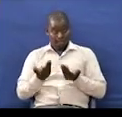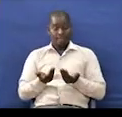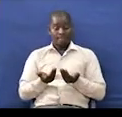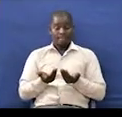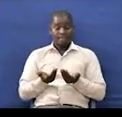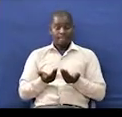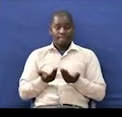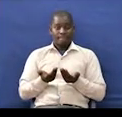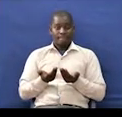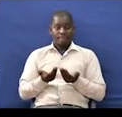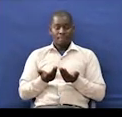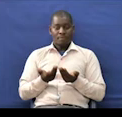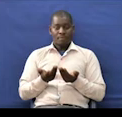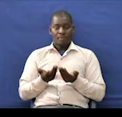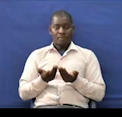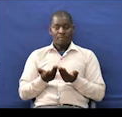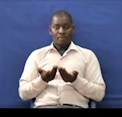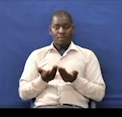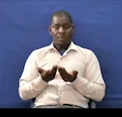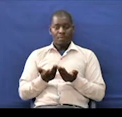to cause